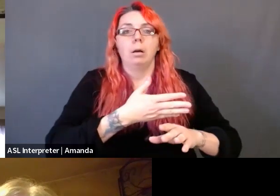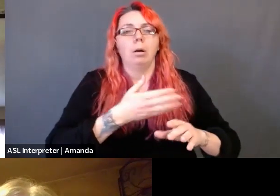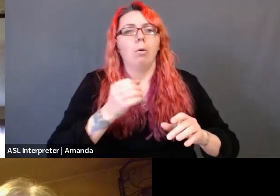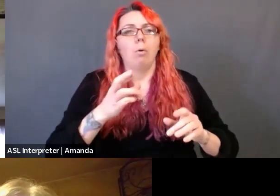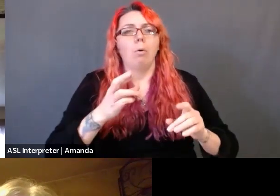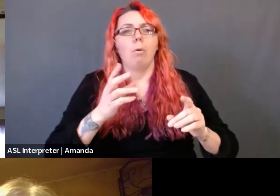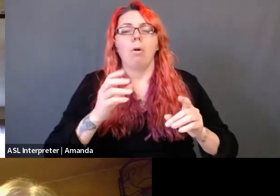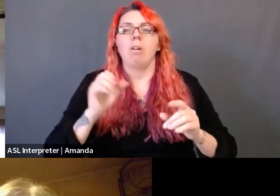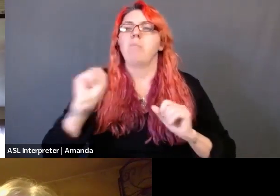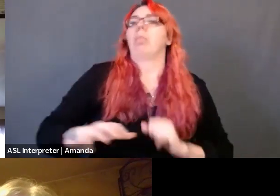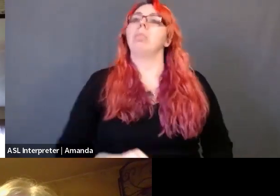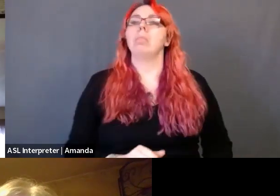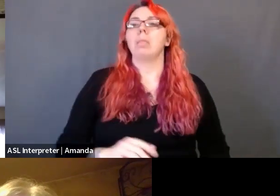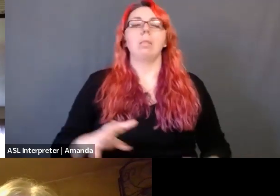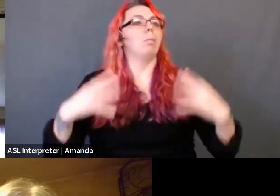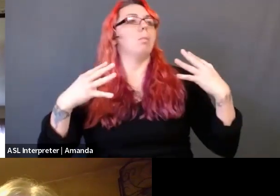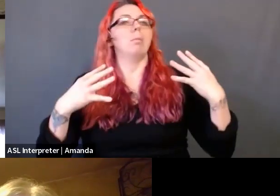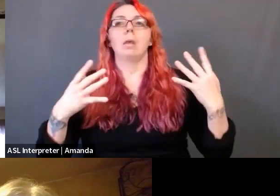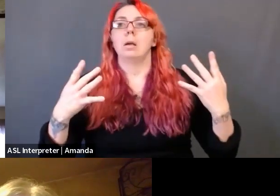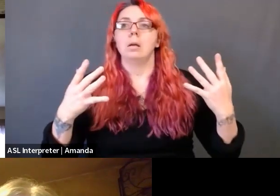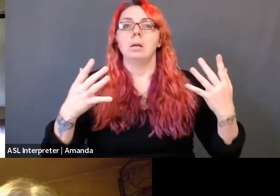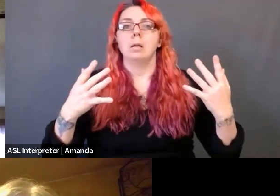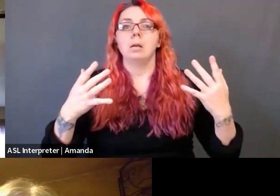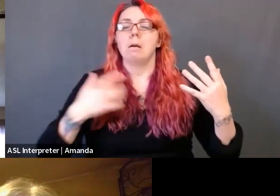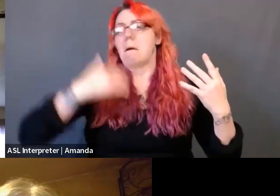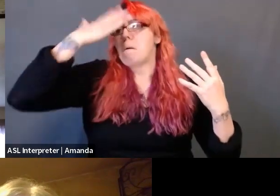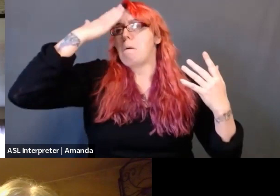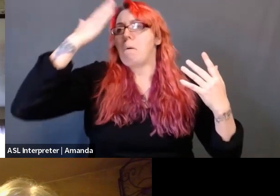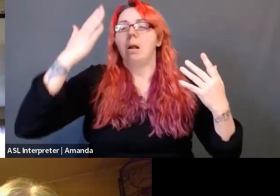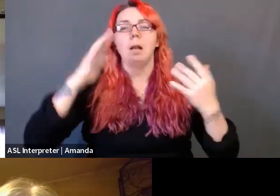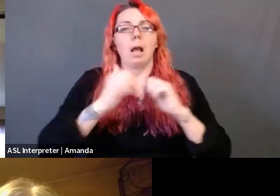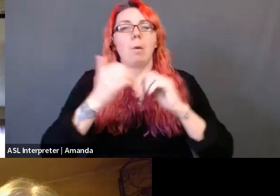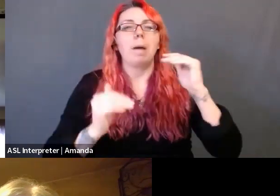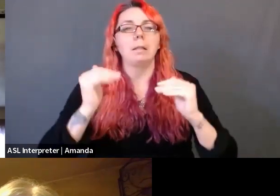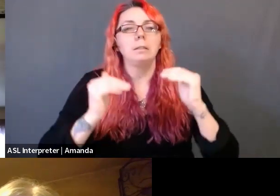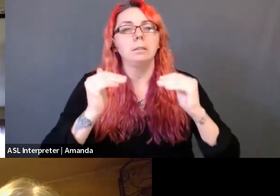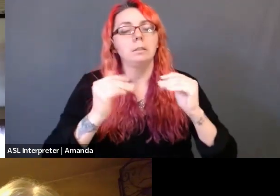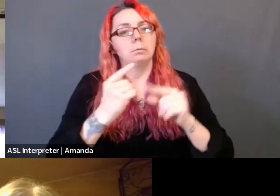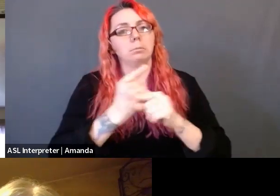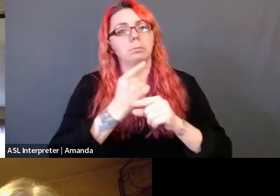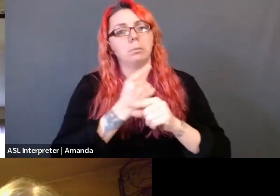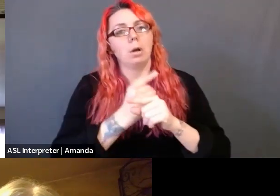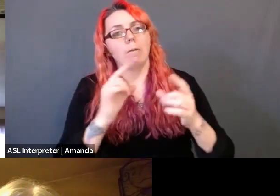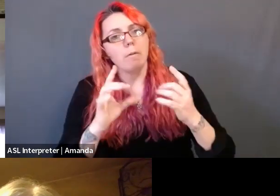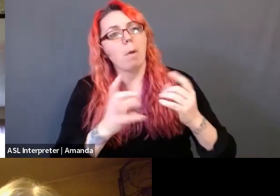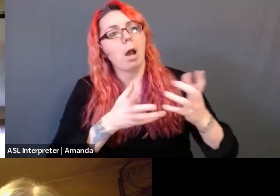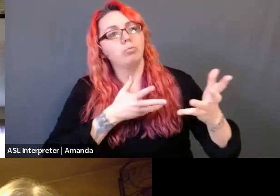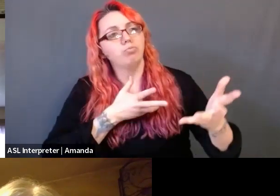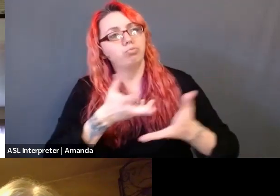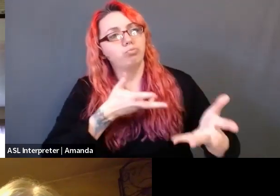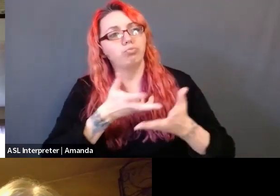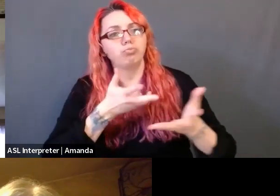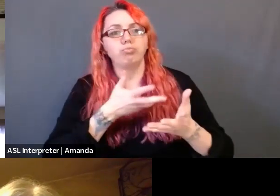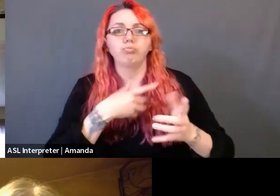right? And so you'll see that concept emerging as we keep working through the session. And then the second half, I would say, of this is really thinking about